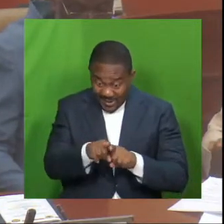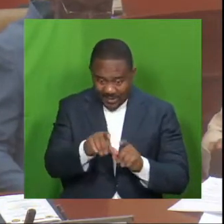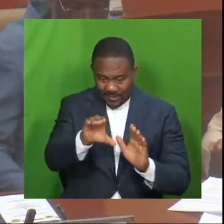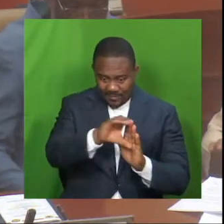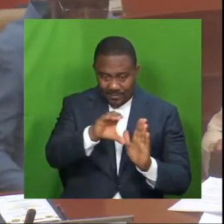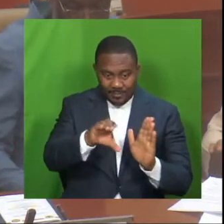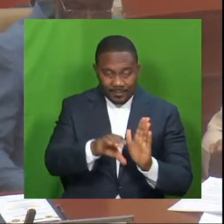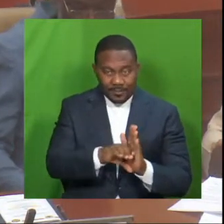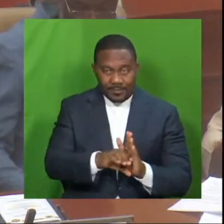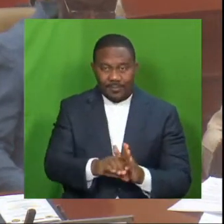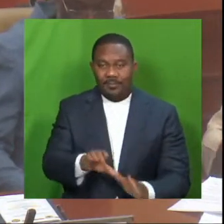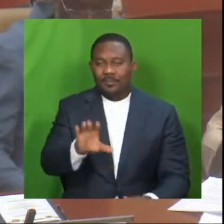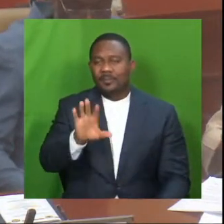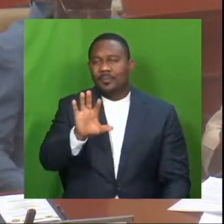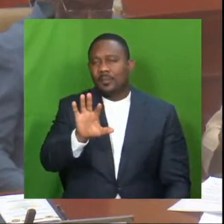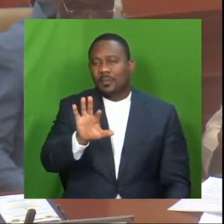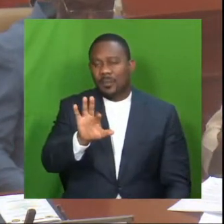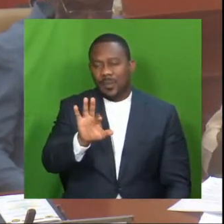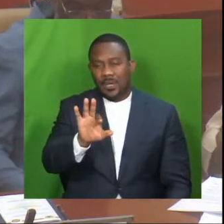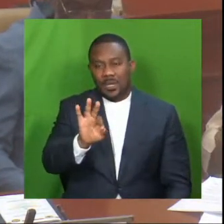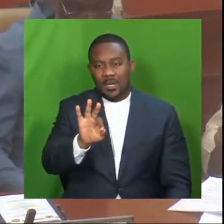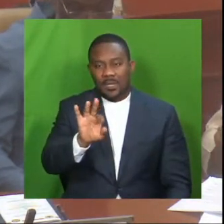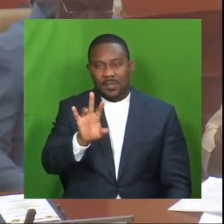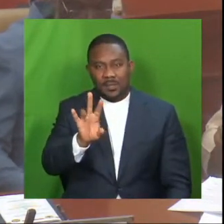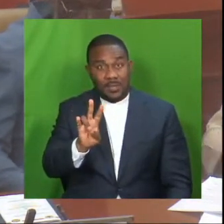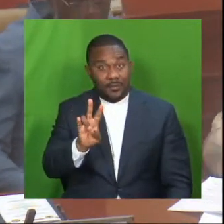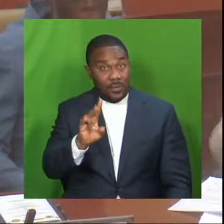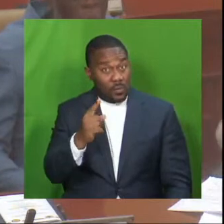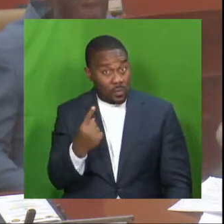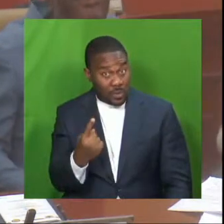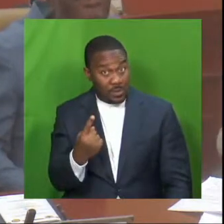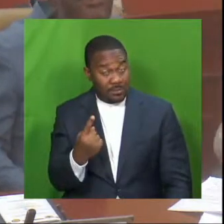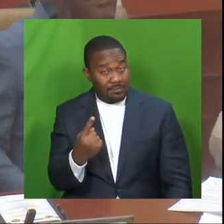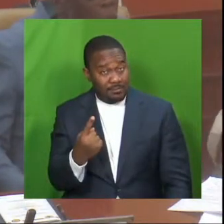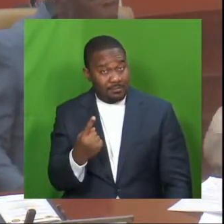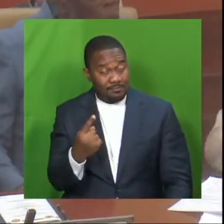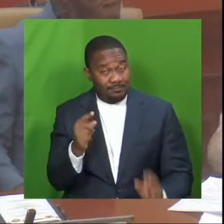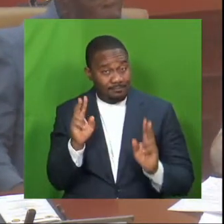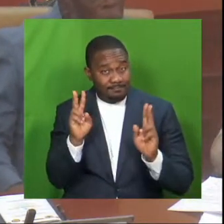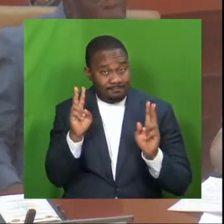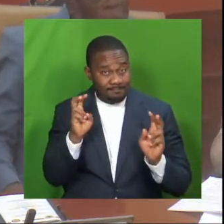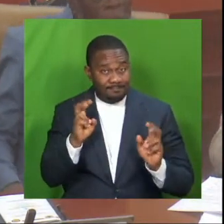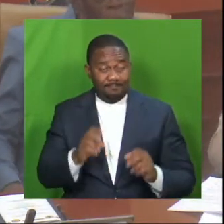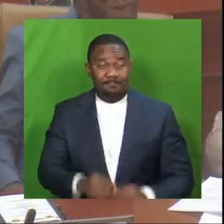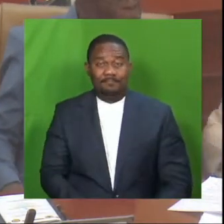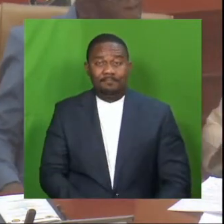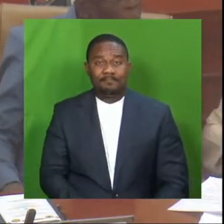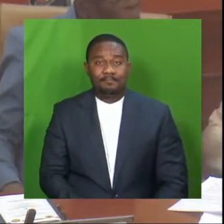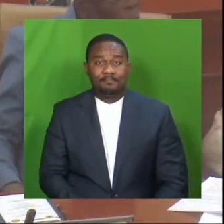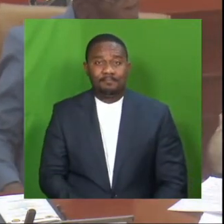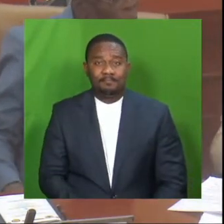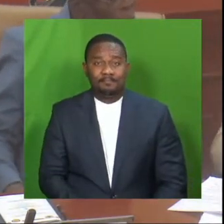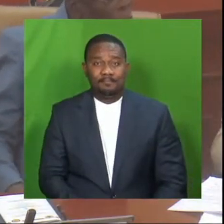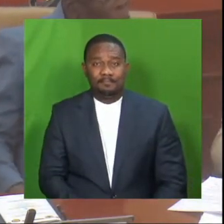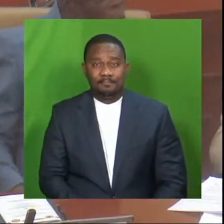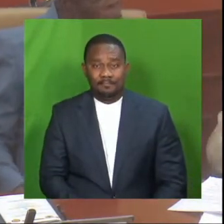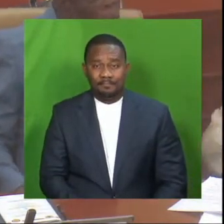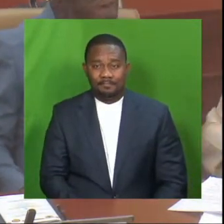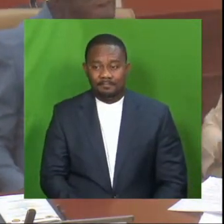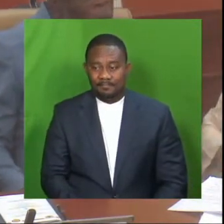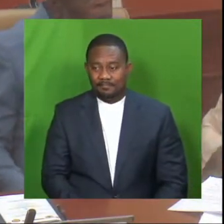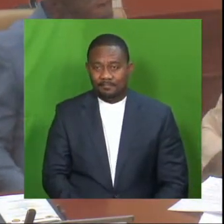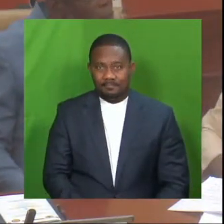of 97(1). And Mr. Speaker, 97(1) reads, a member